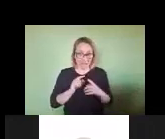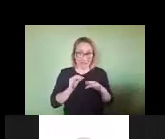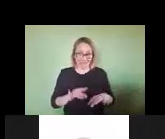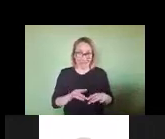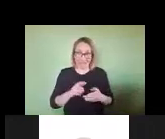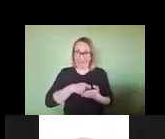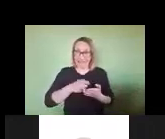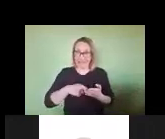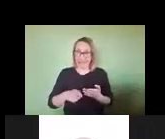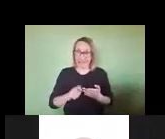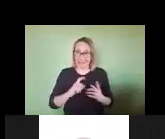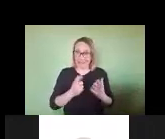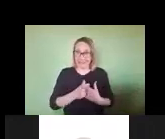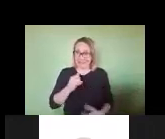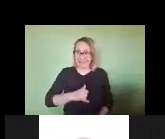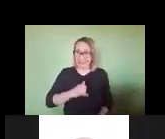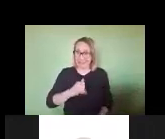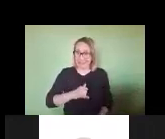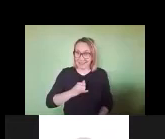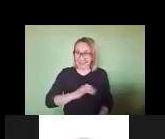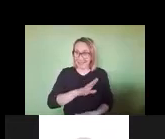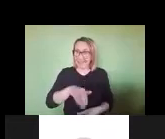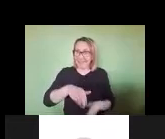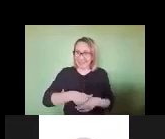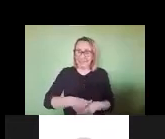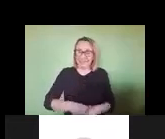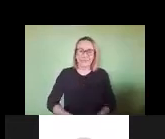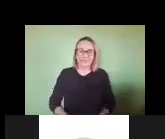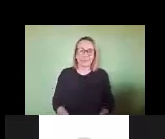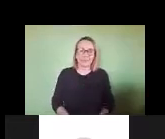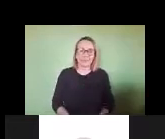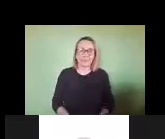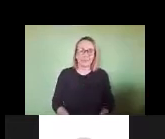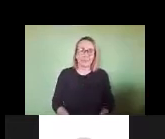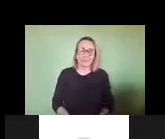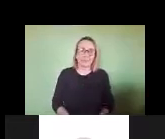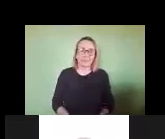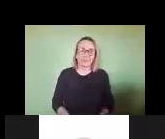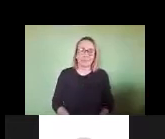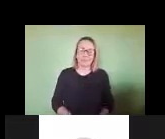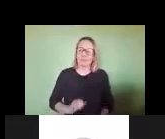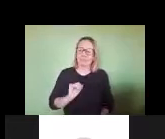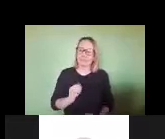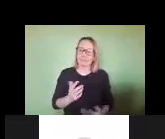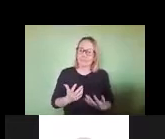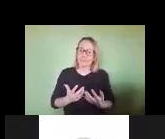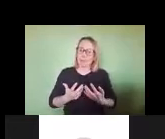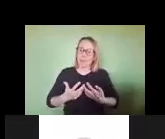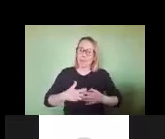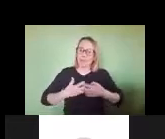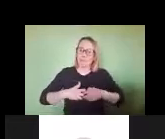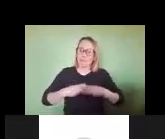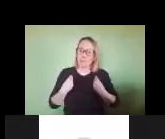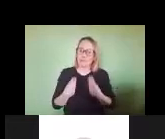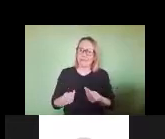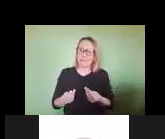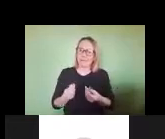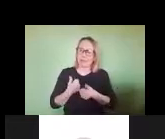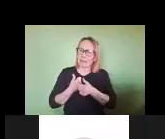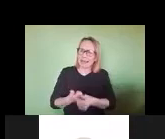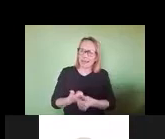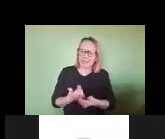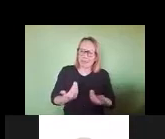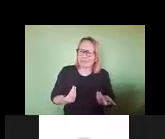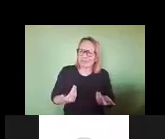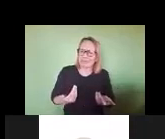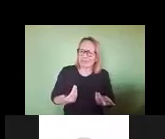literacy class came on board. Good stuff. So the equipment you got, how did it actually help you stay connected